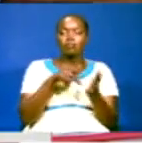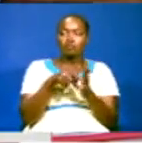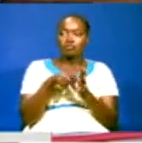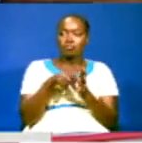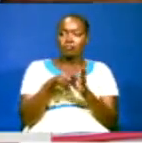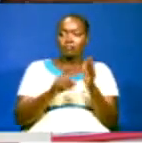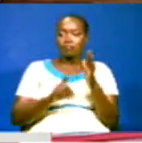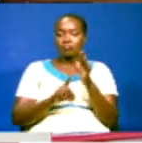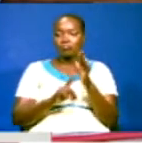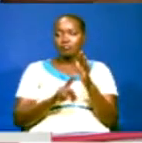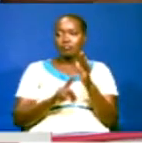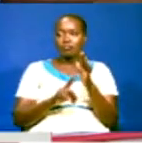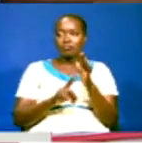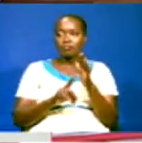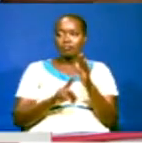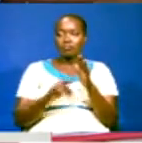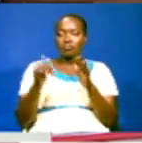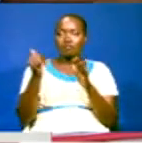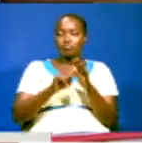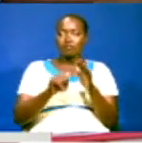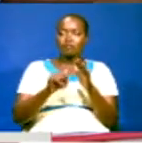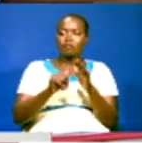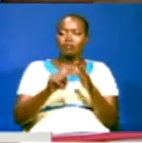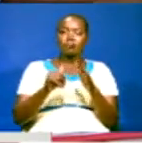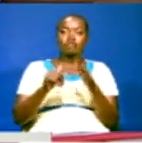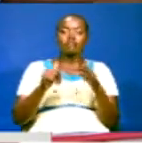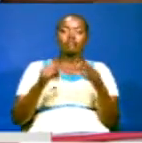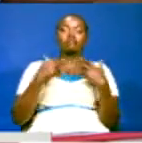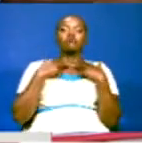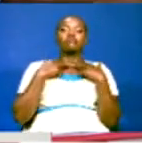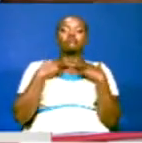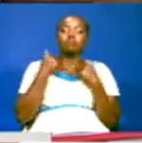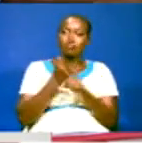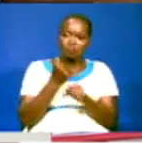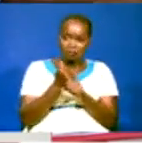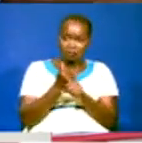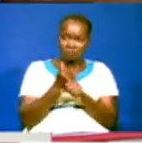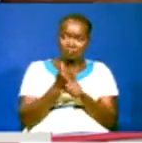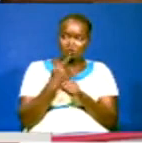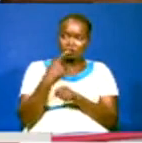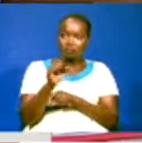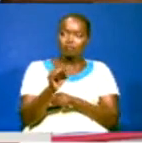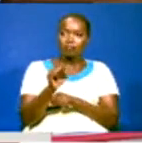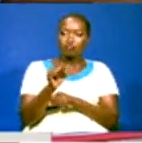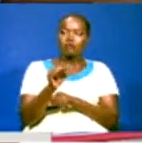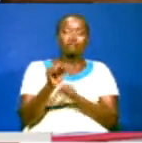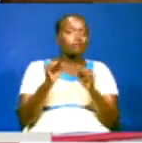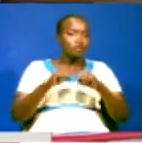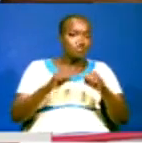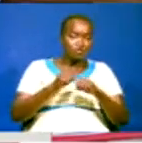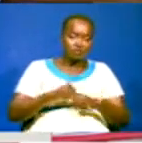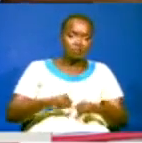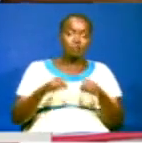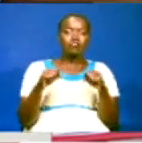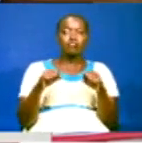ministry will be at any length crippled for the operations. And therefore, I want to concur with the chair and